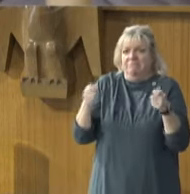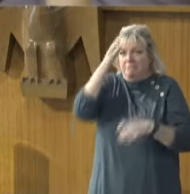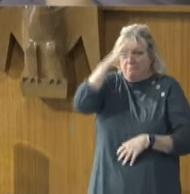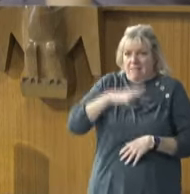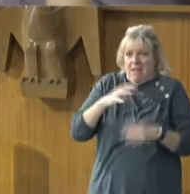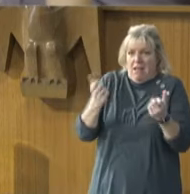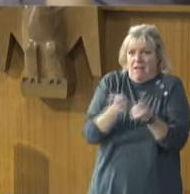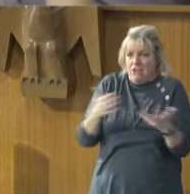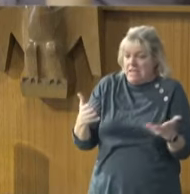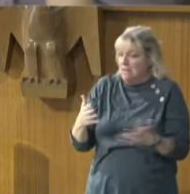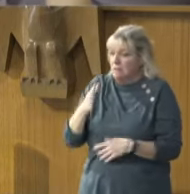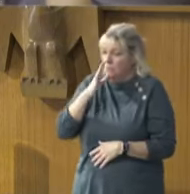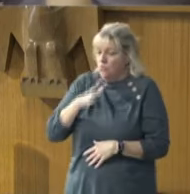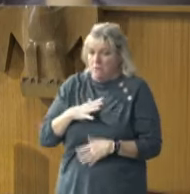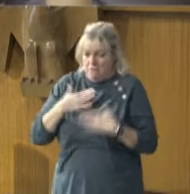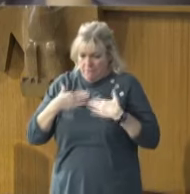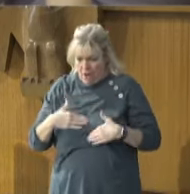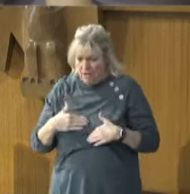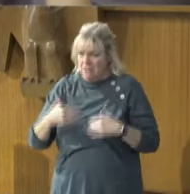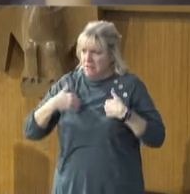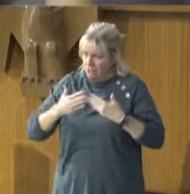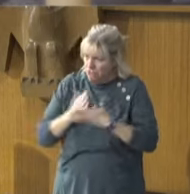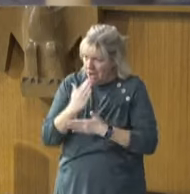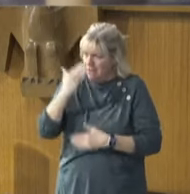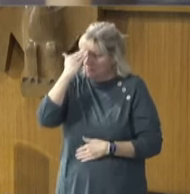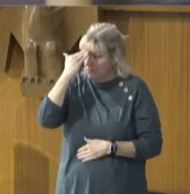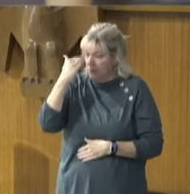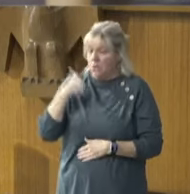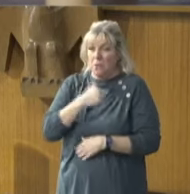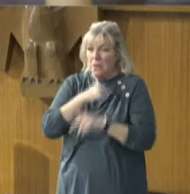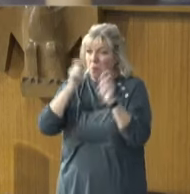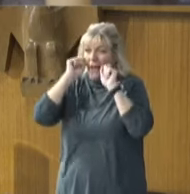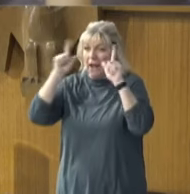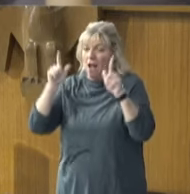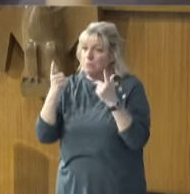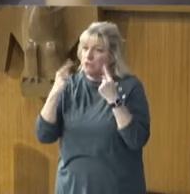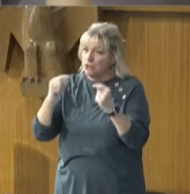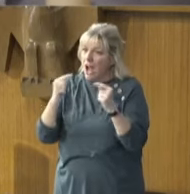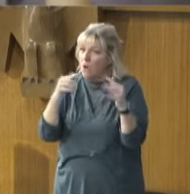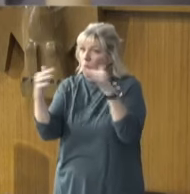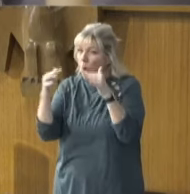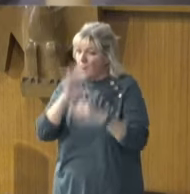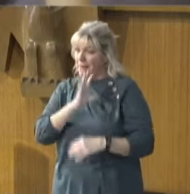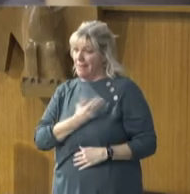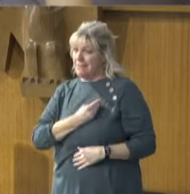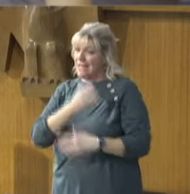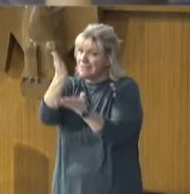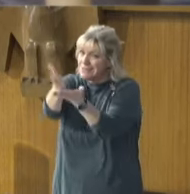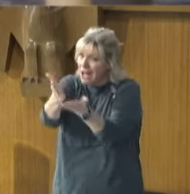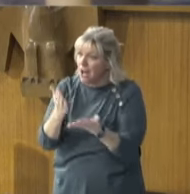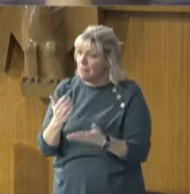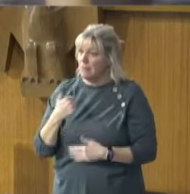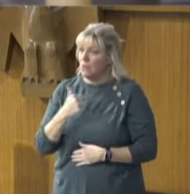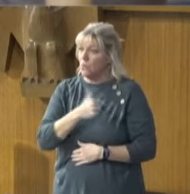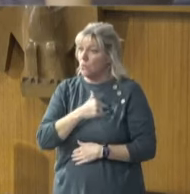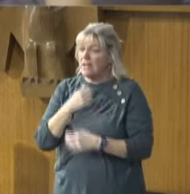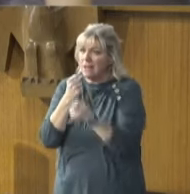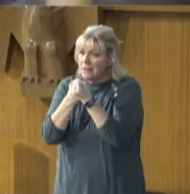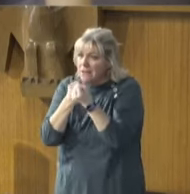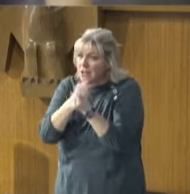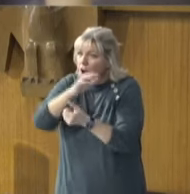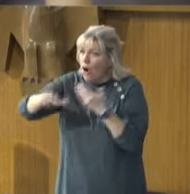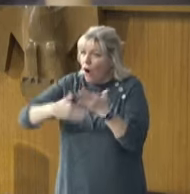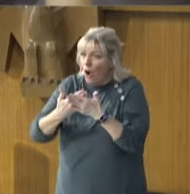wake up, we will pray for and work to end the war in Palestine. When we wake up, we will advocate that all workers in our